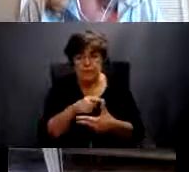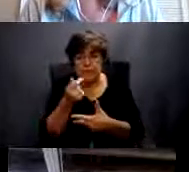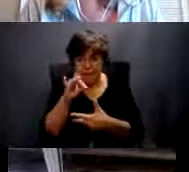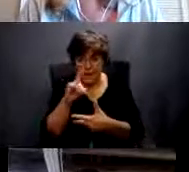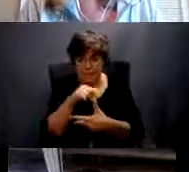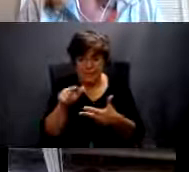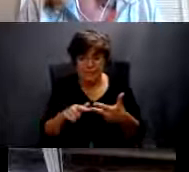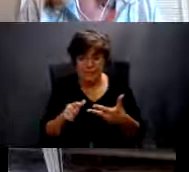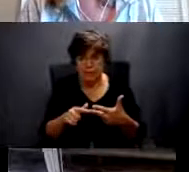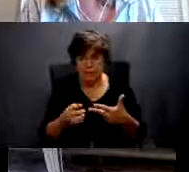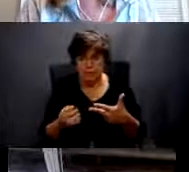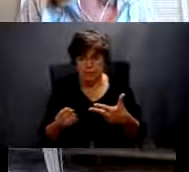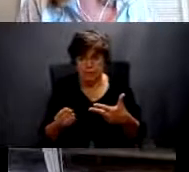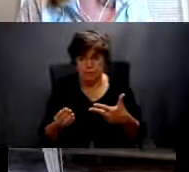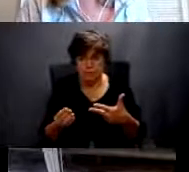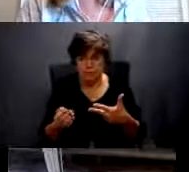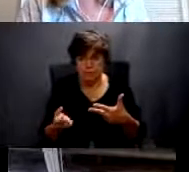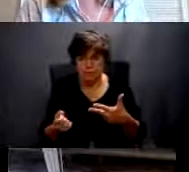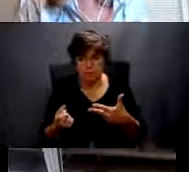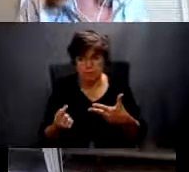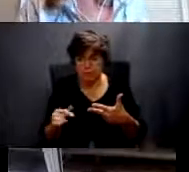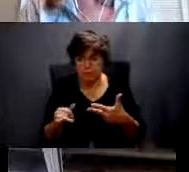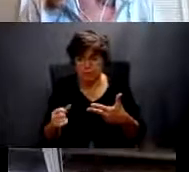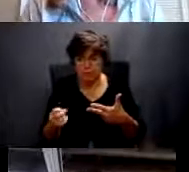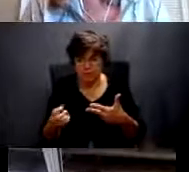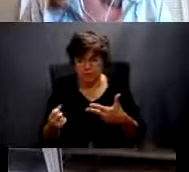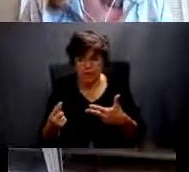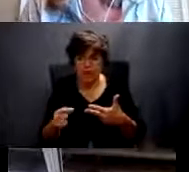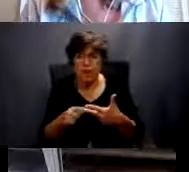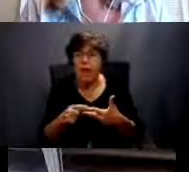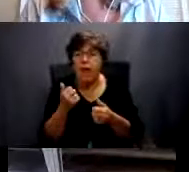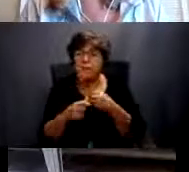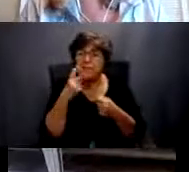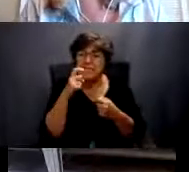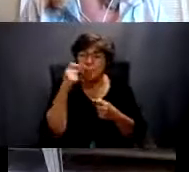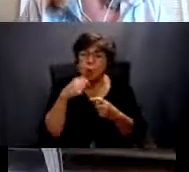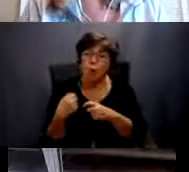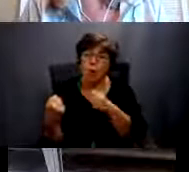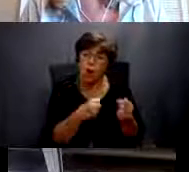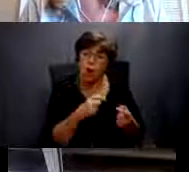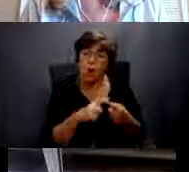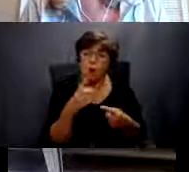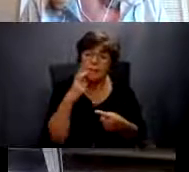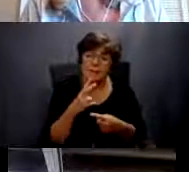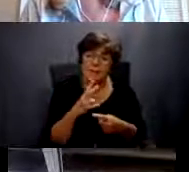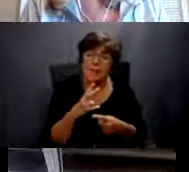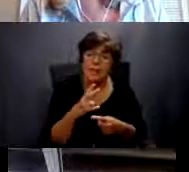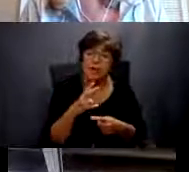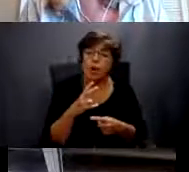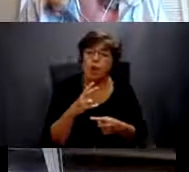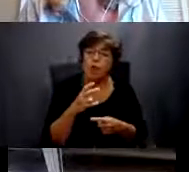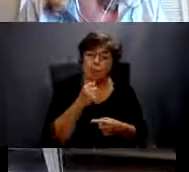as the youngest. Each summer that we'd go visit family, we would see the girls because they lived with their grandparents, who are my aunt and